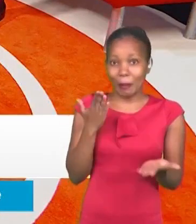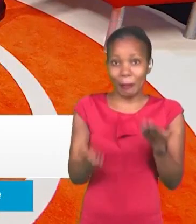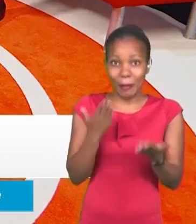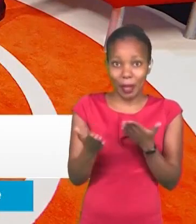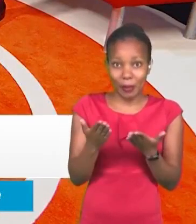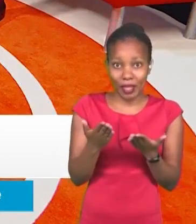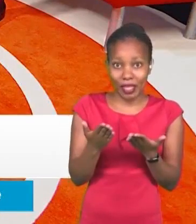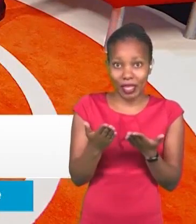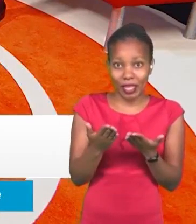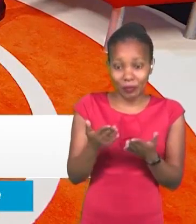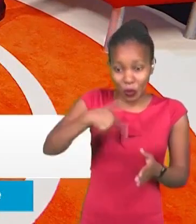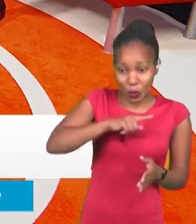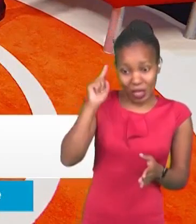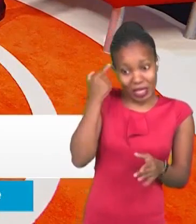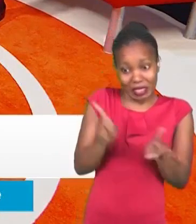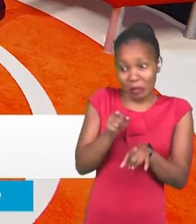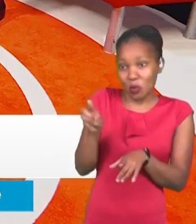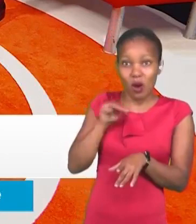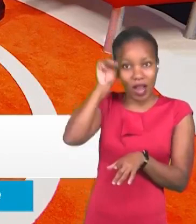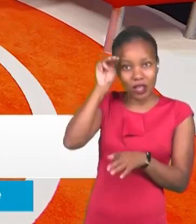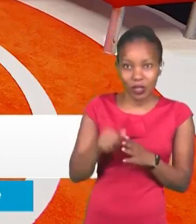be treated as an adult.